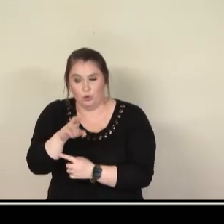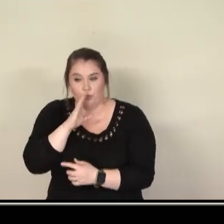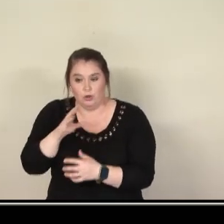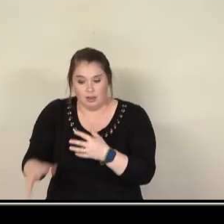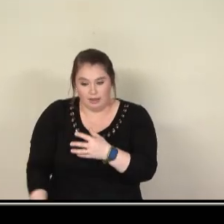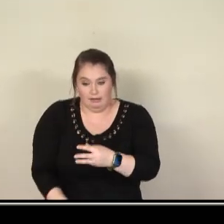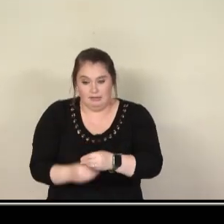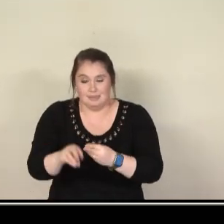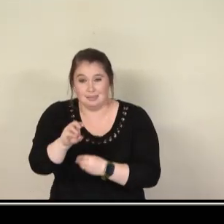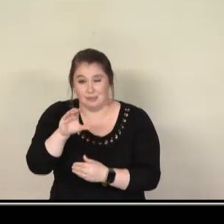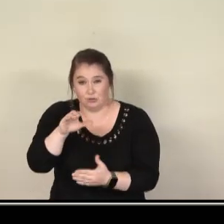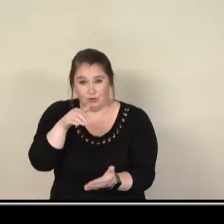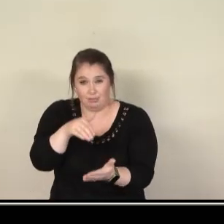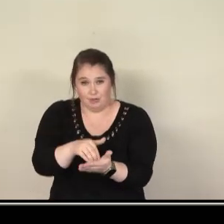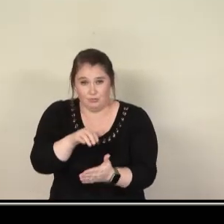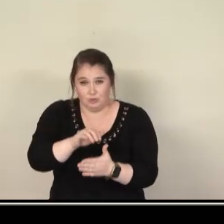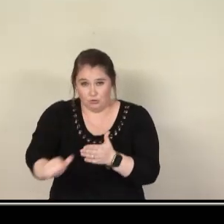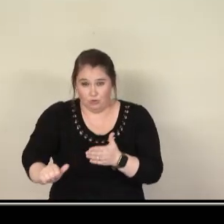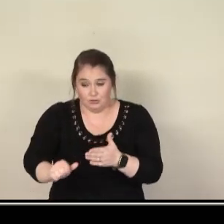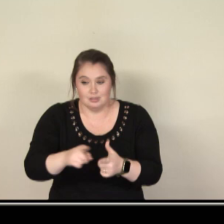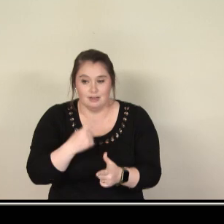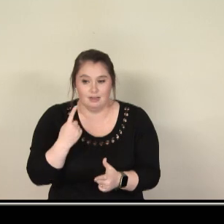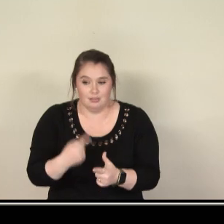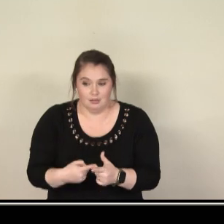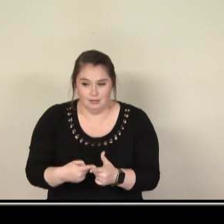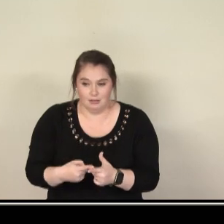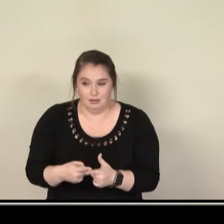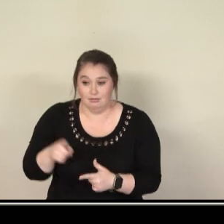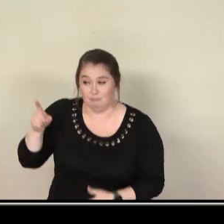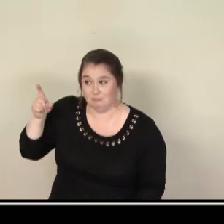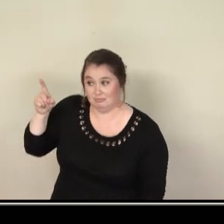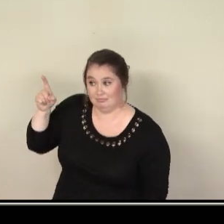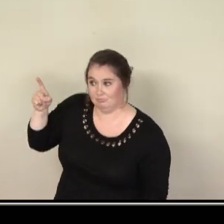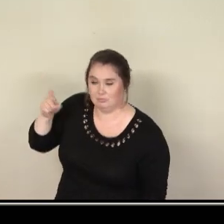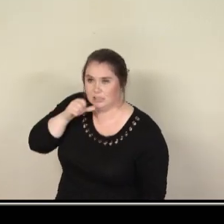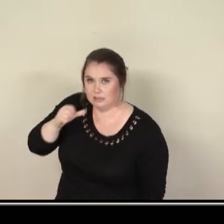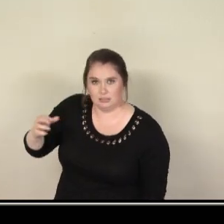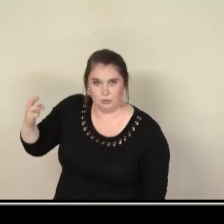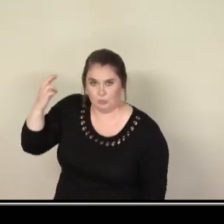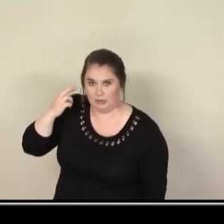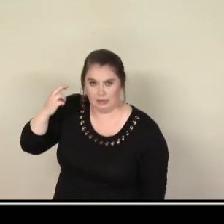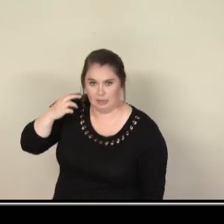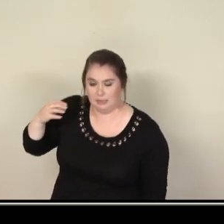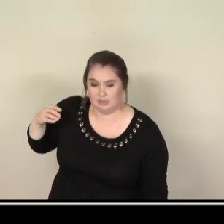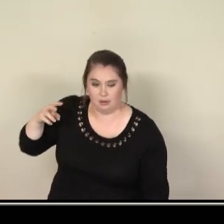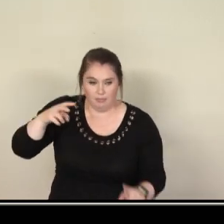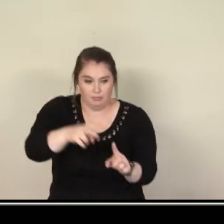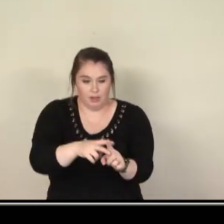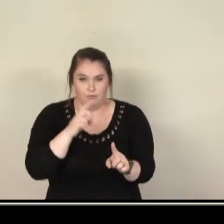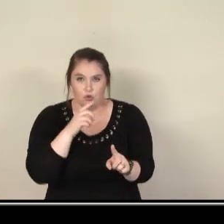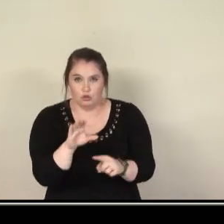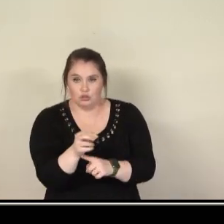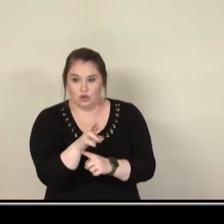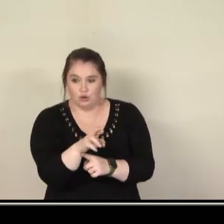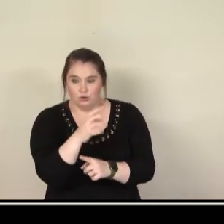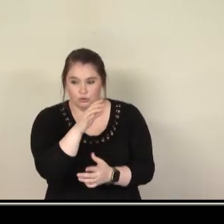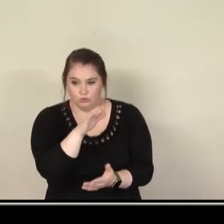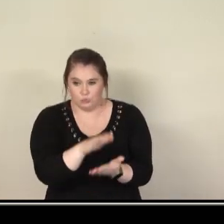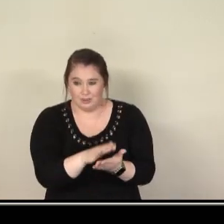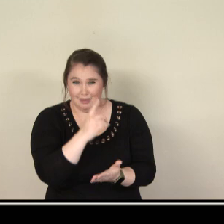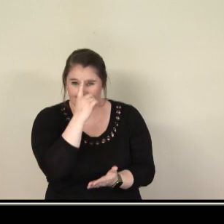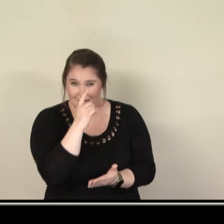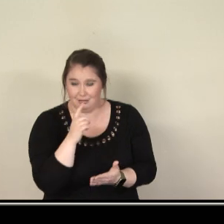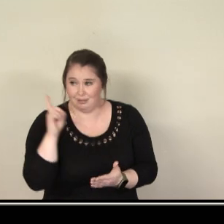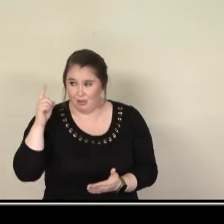about $600,000. Then they realized, I think they didn't realize it applied to charter schools. They thought they were helping the rural